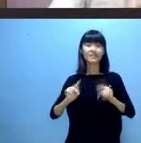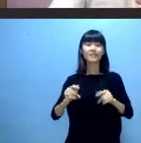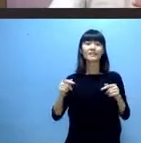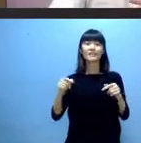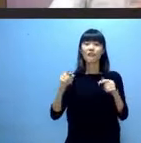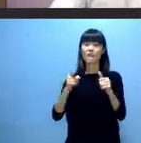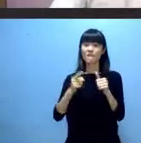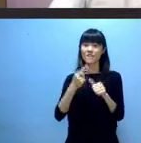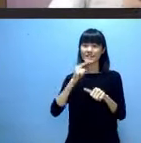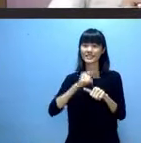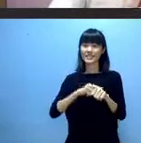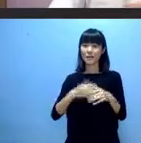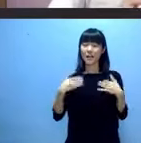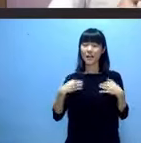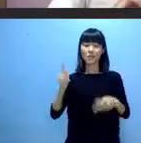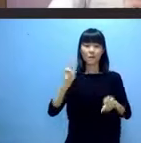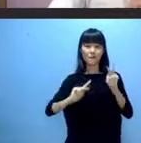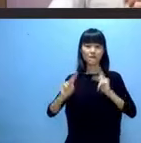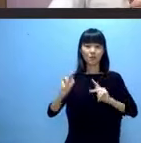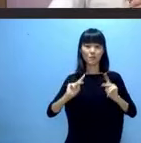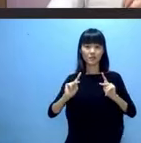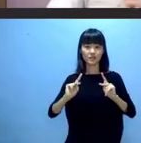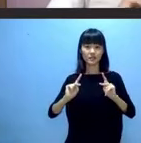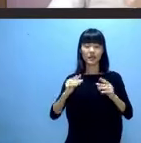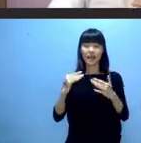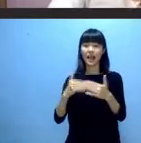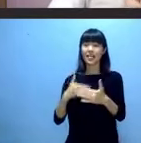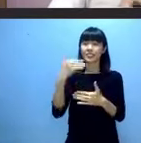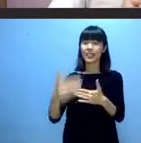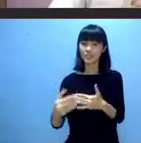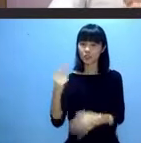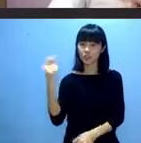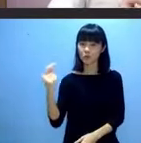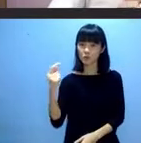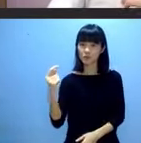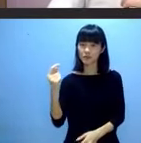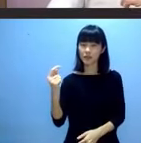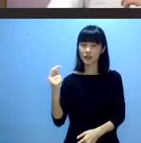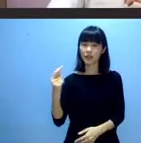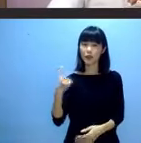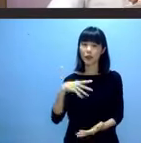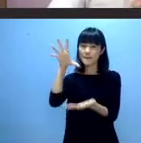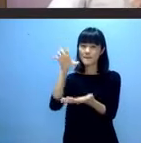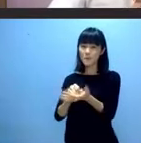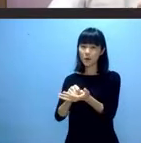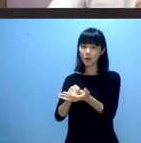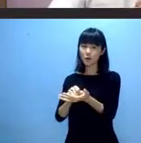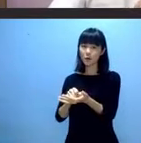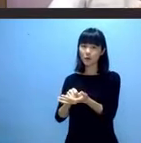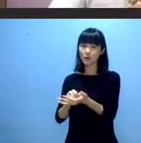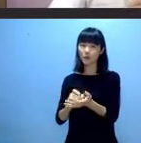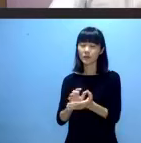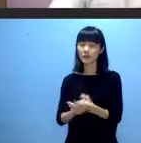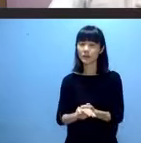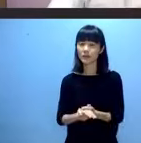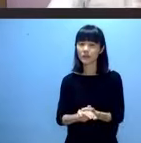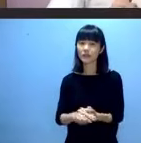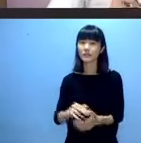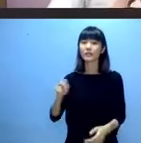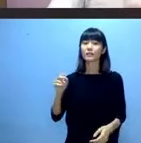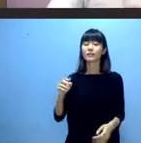on the Good People Show. And next Tuesday, we have managed to book Assistant Secretary General of NTUC and